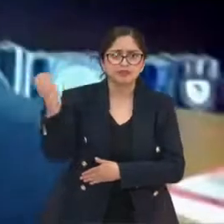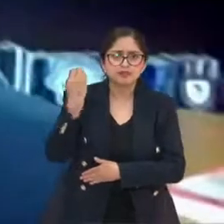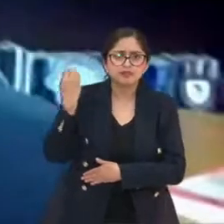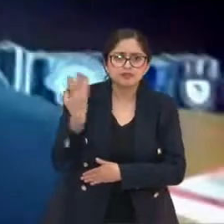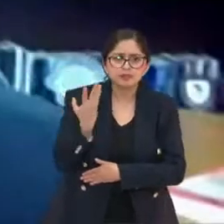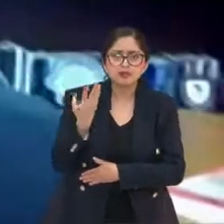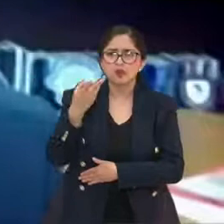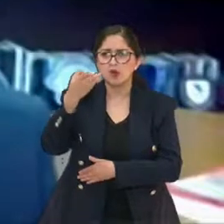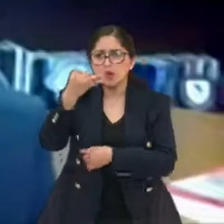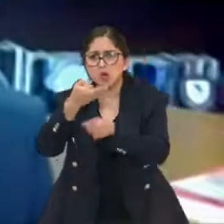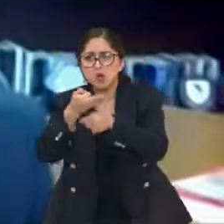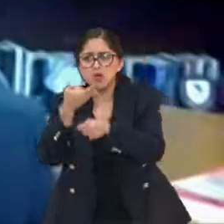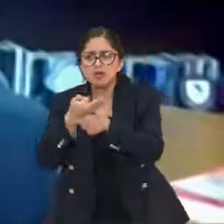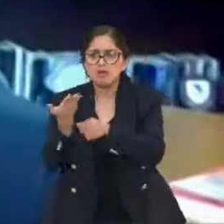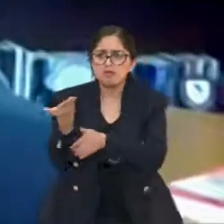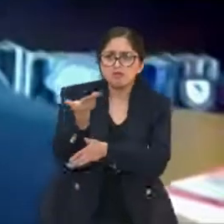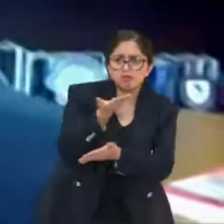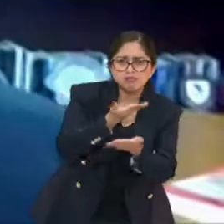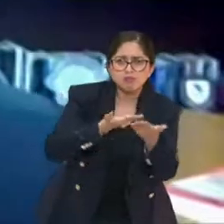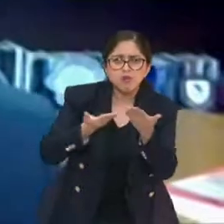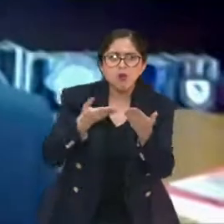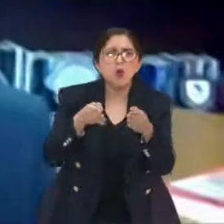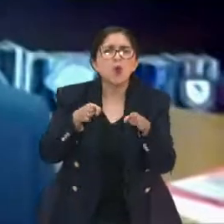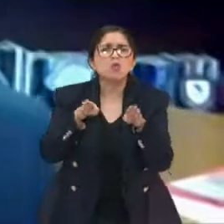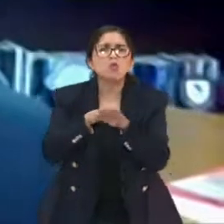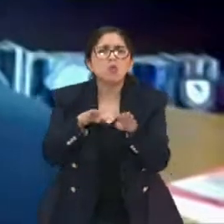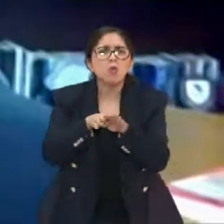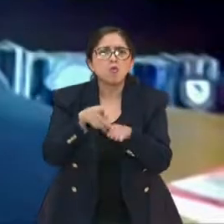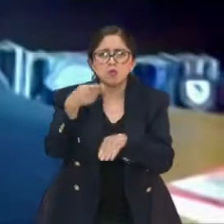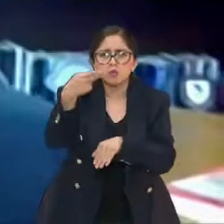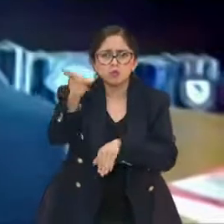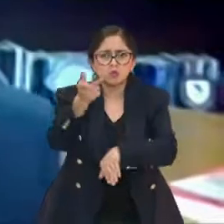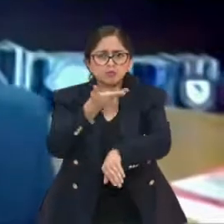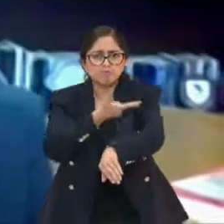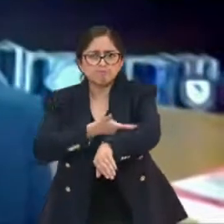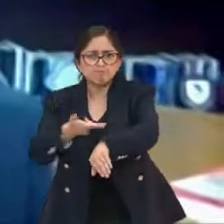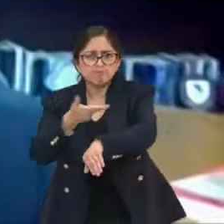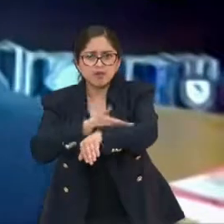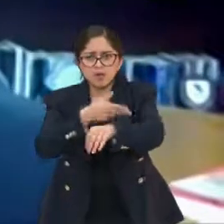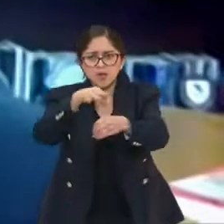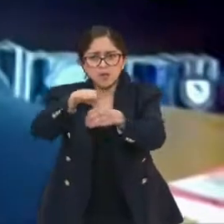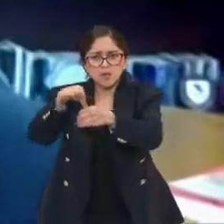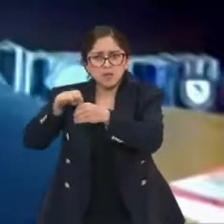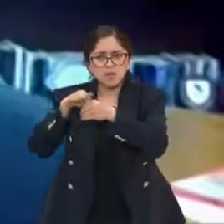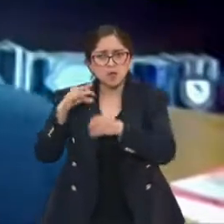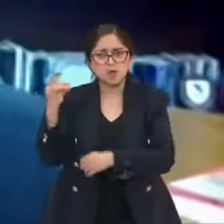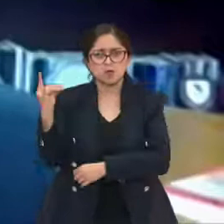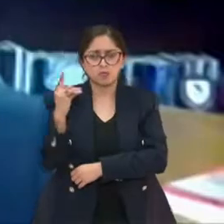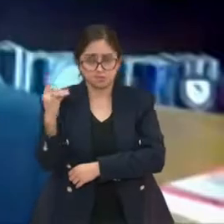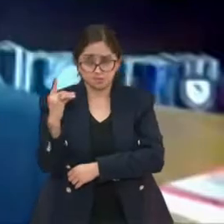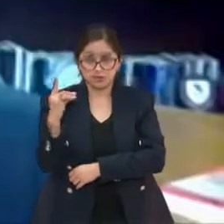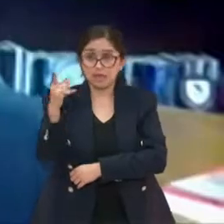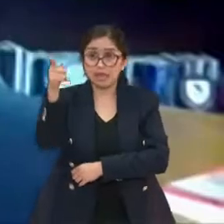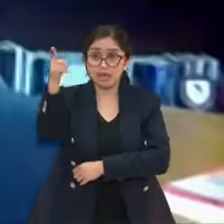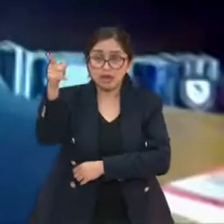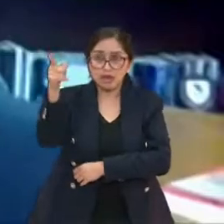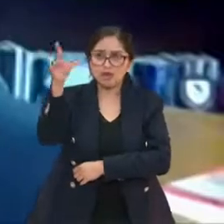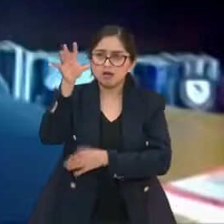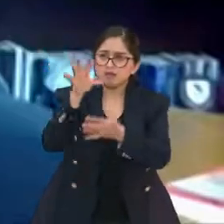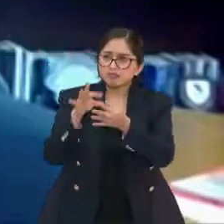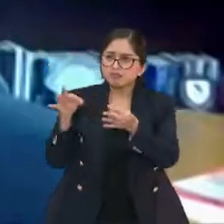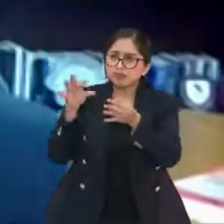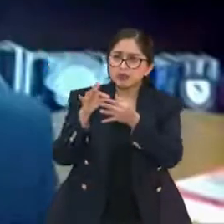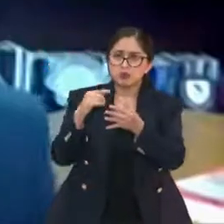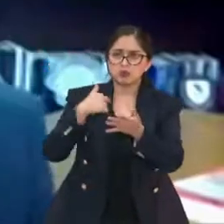have learned a great deal about the election process from Bolivia. I took some notes